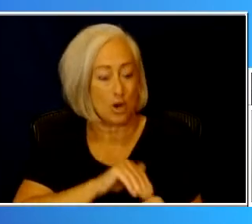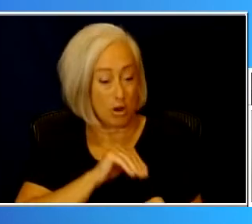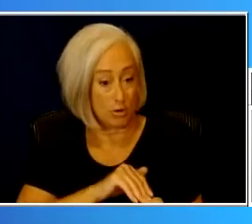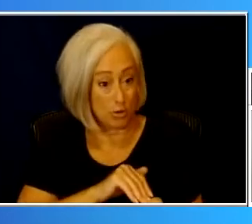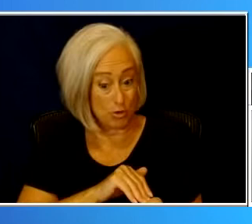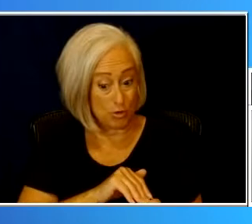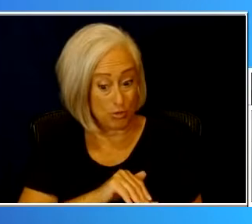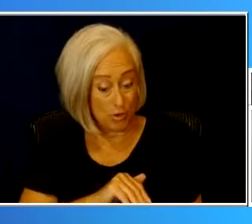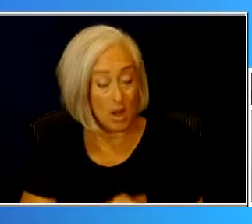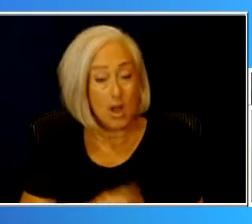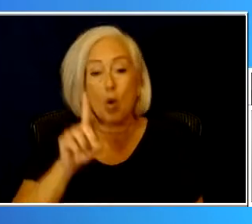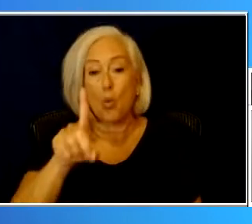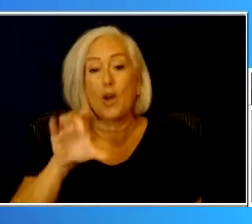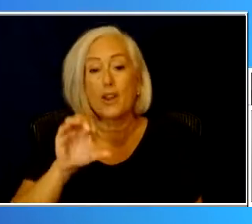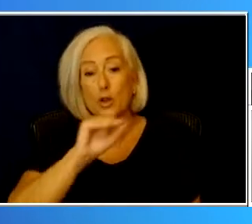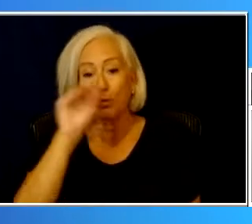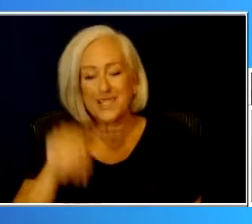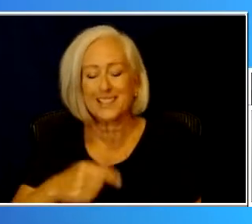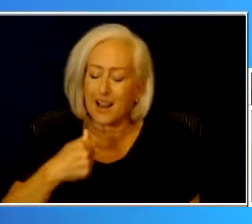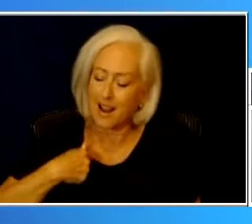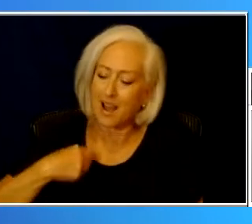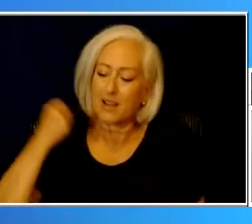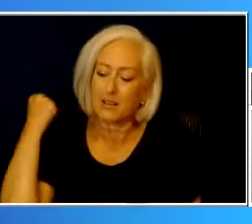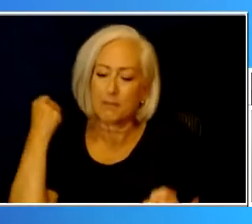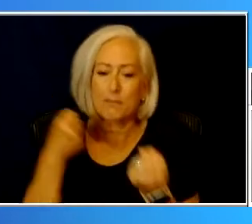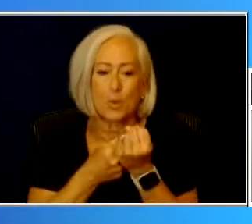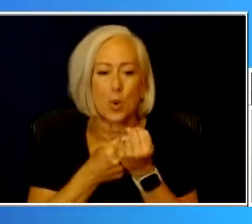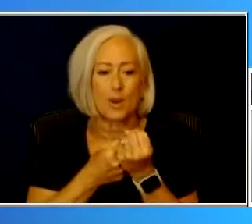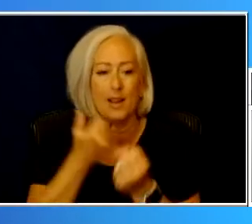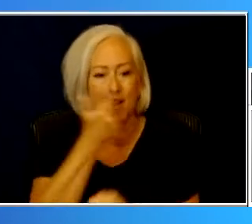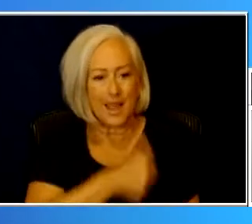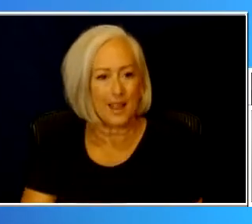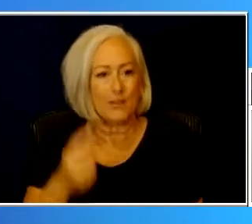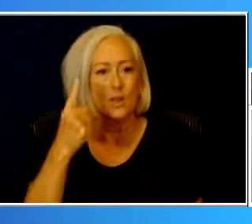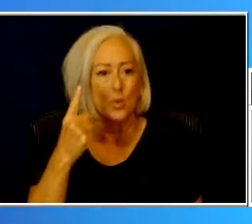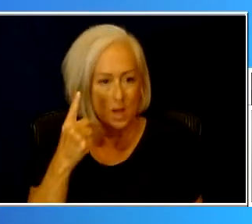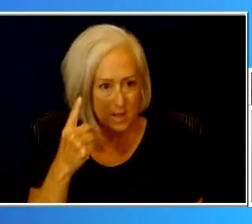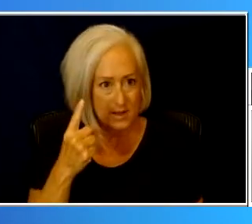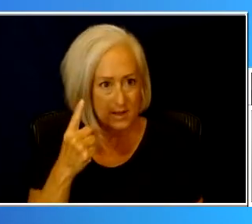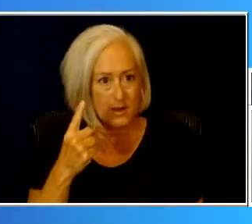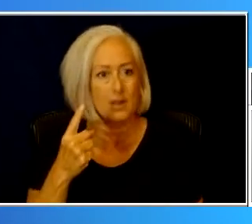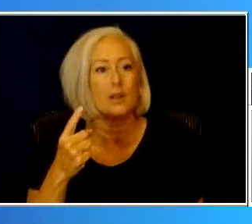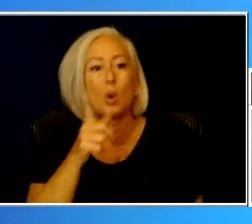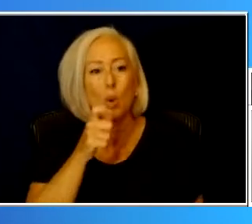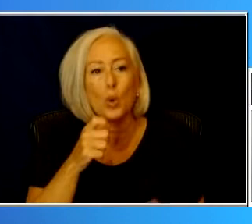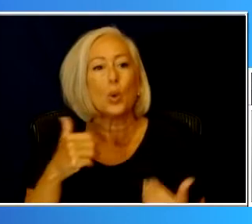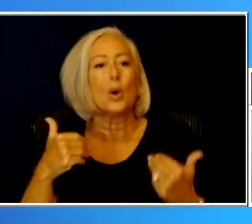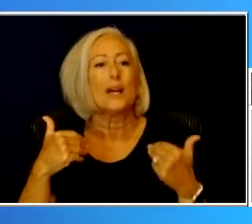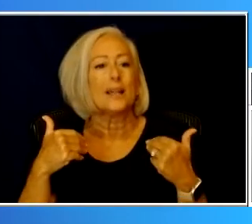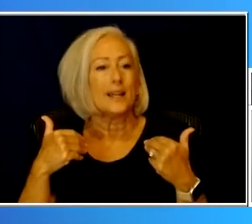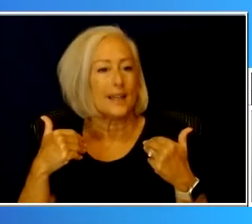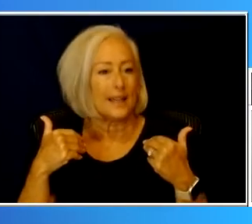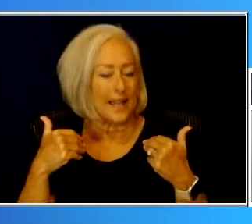100% advocate that every person of reproductive age has a health exam once a year. And I think that a lot